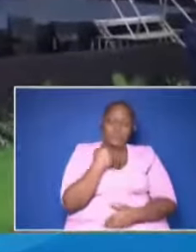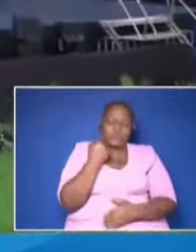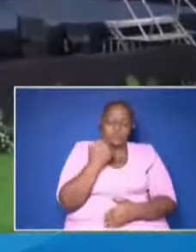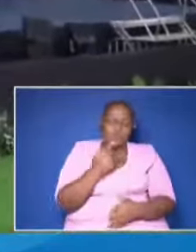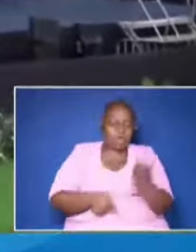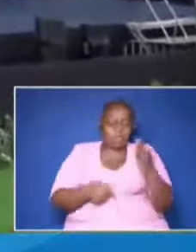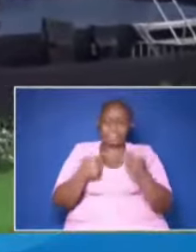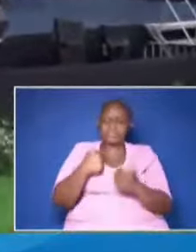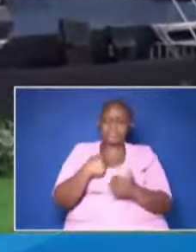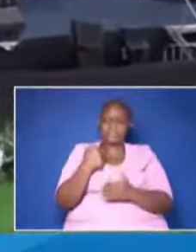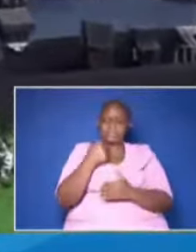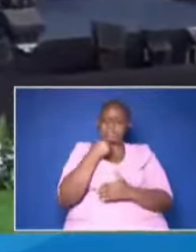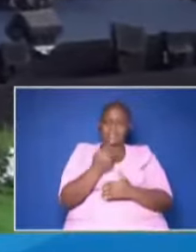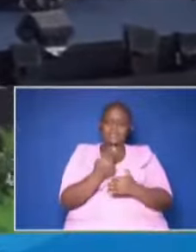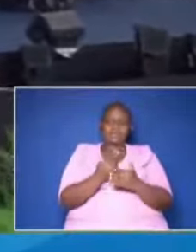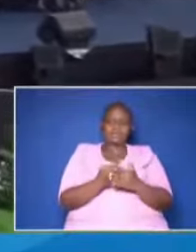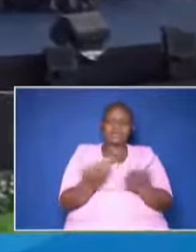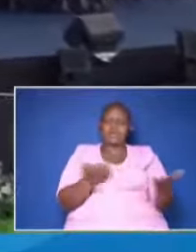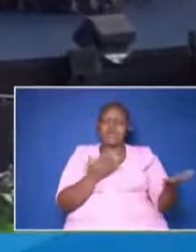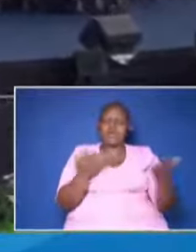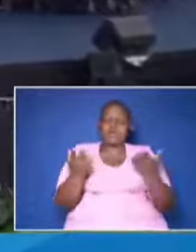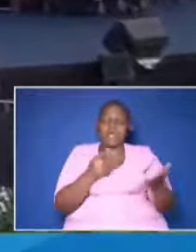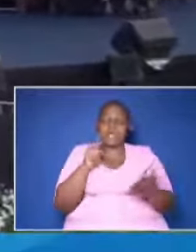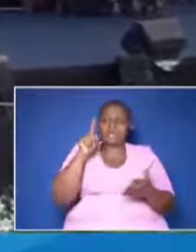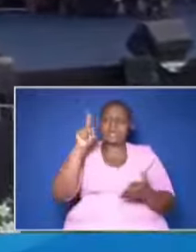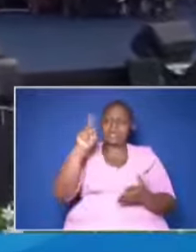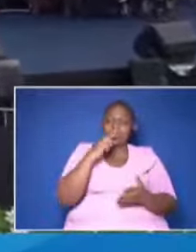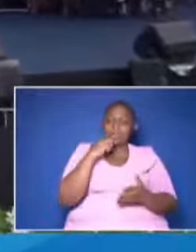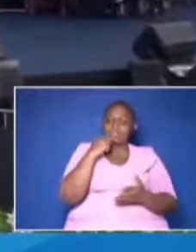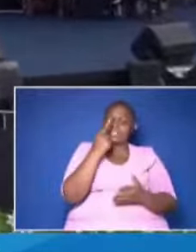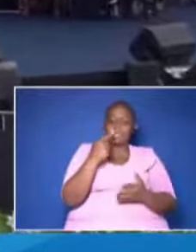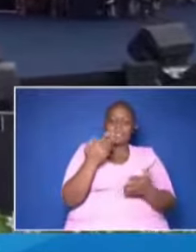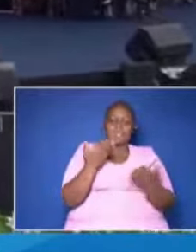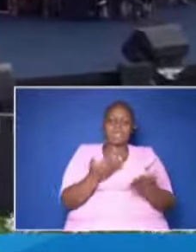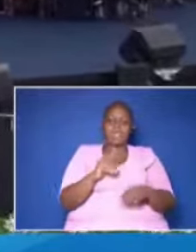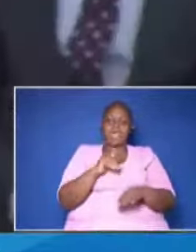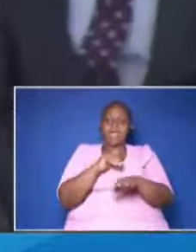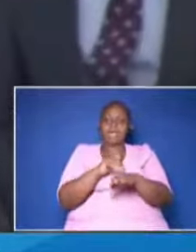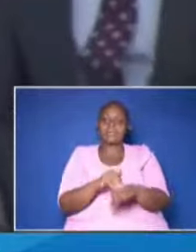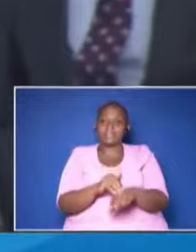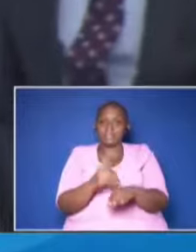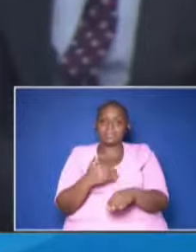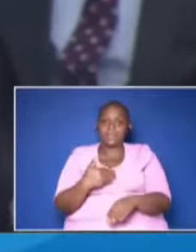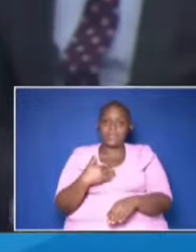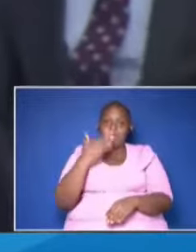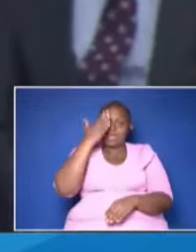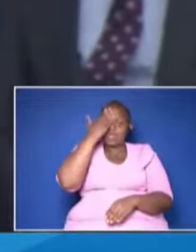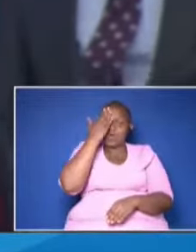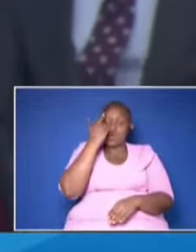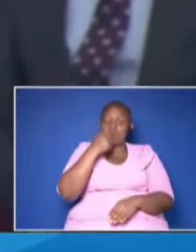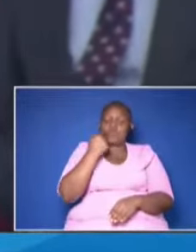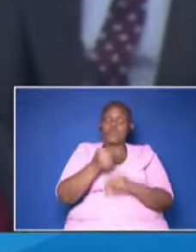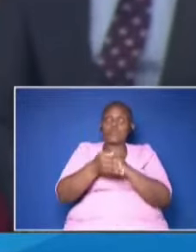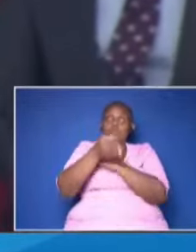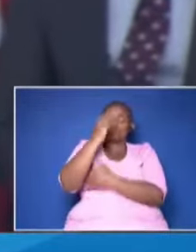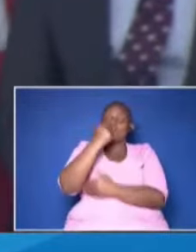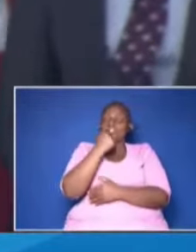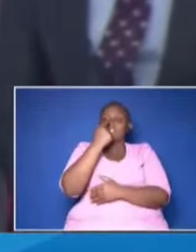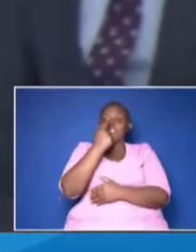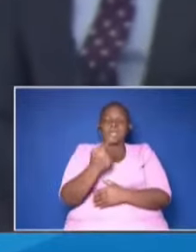am where he say I'm I know who I am know I